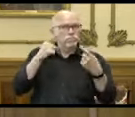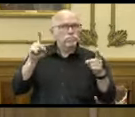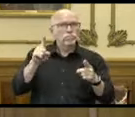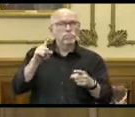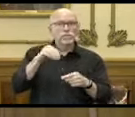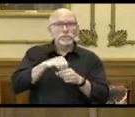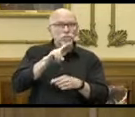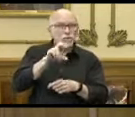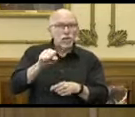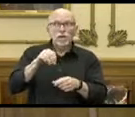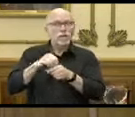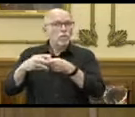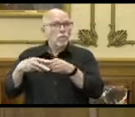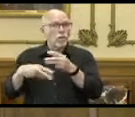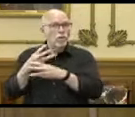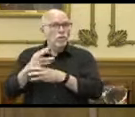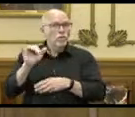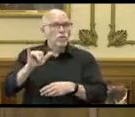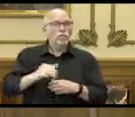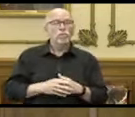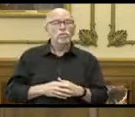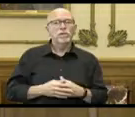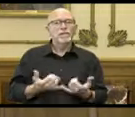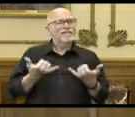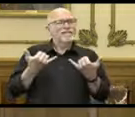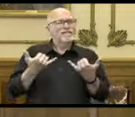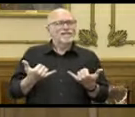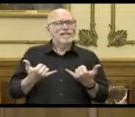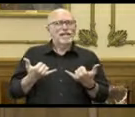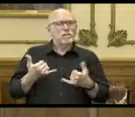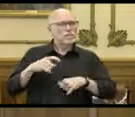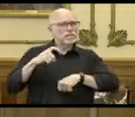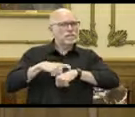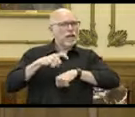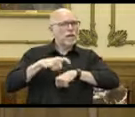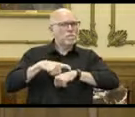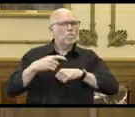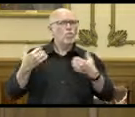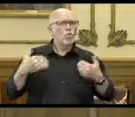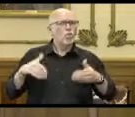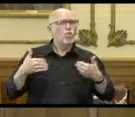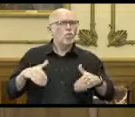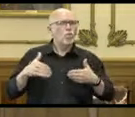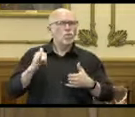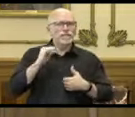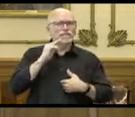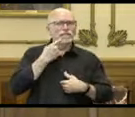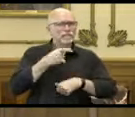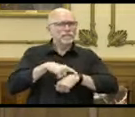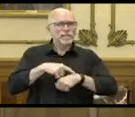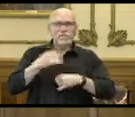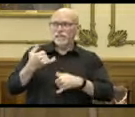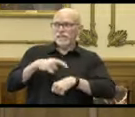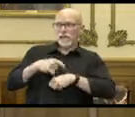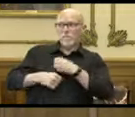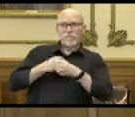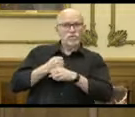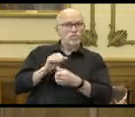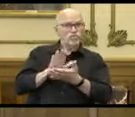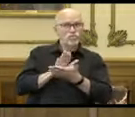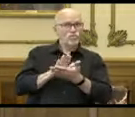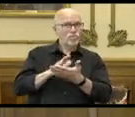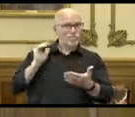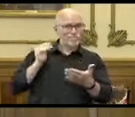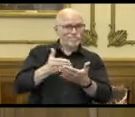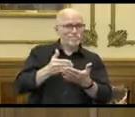the world. And this is time sensitive now. It's that time of the year, after all, when